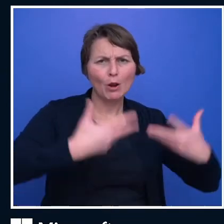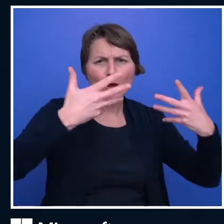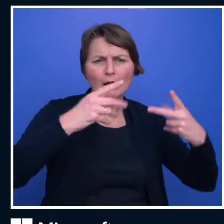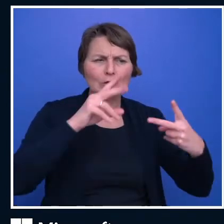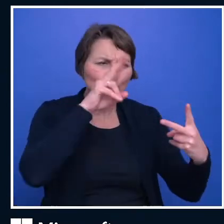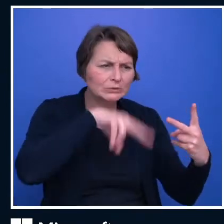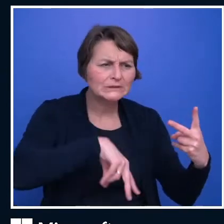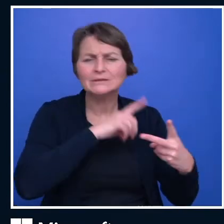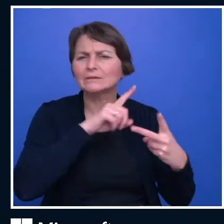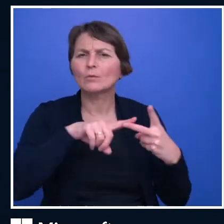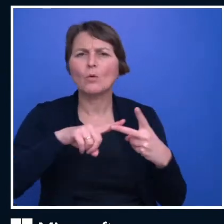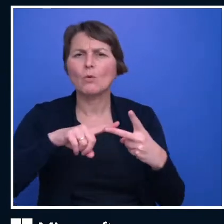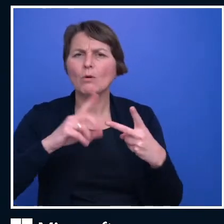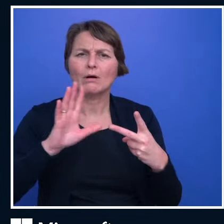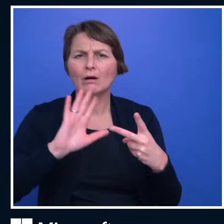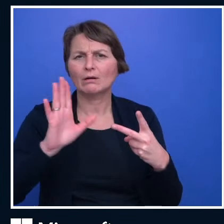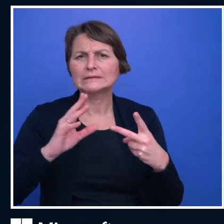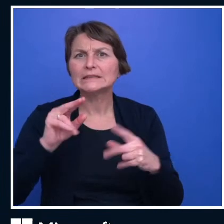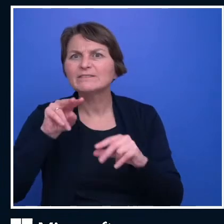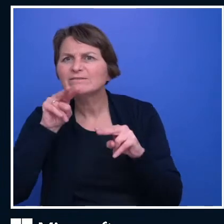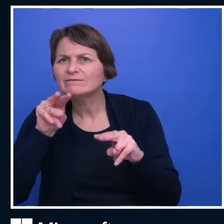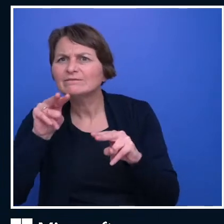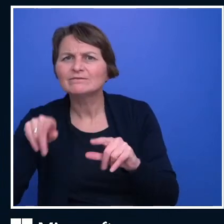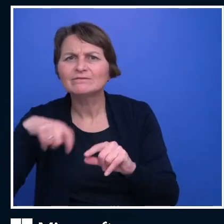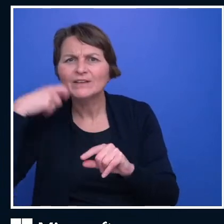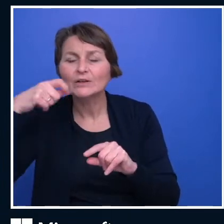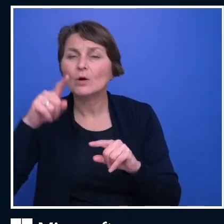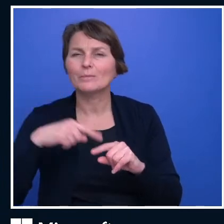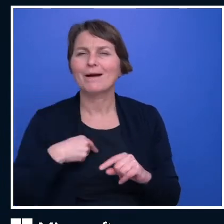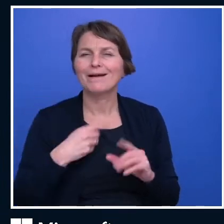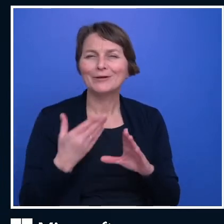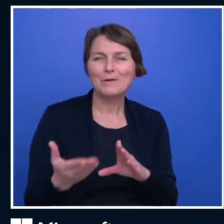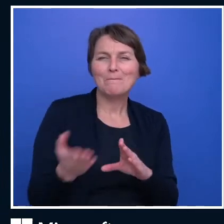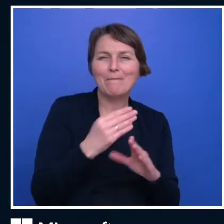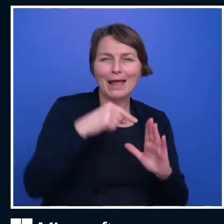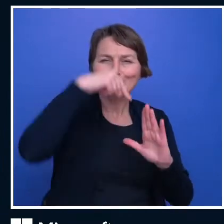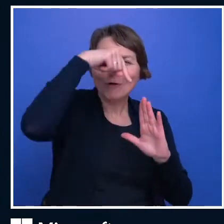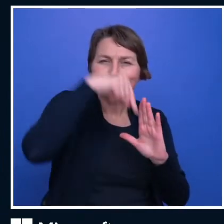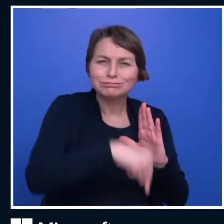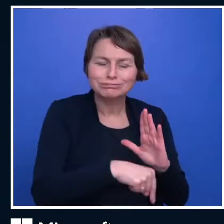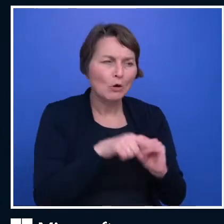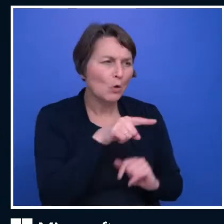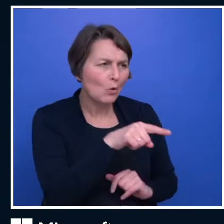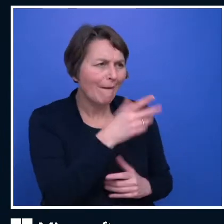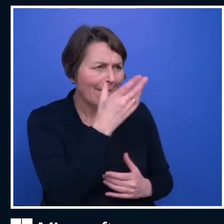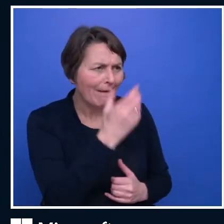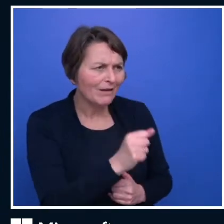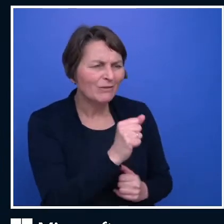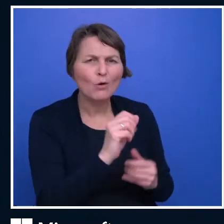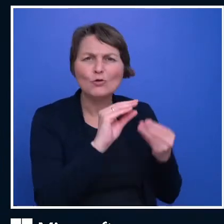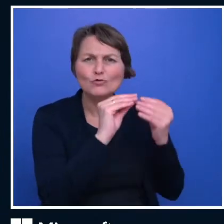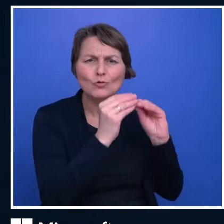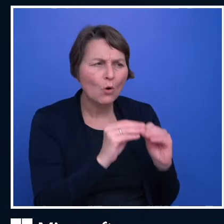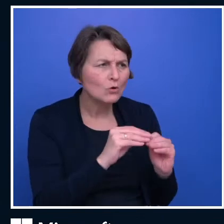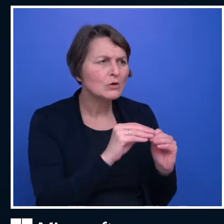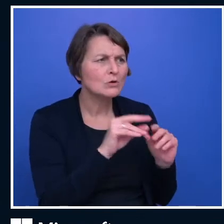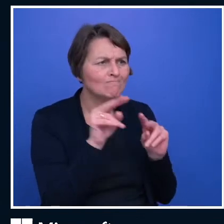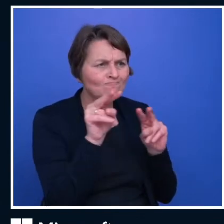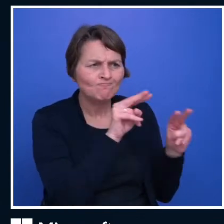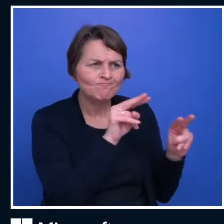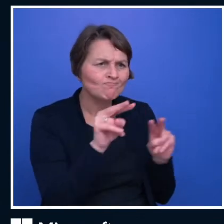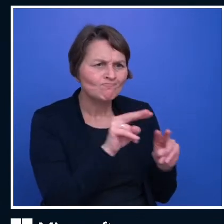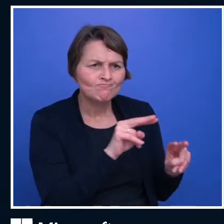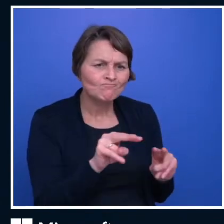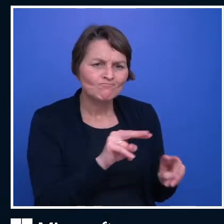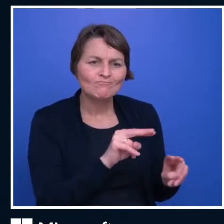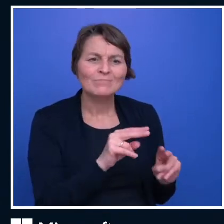at their new equations, have a look at the code that they have, and try to reproduce it so that you guys can get to actually try